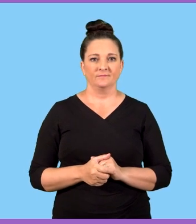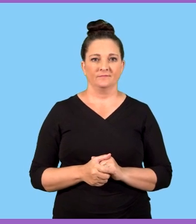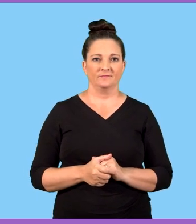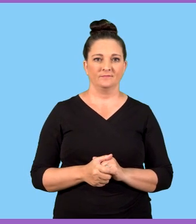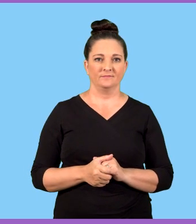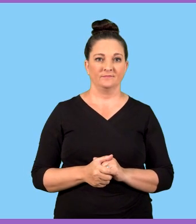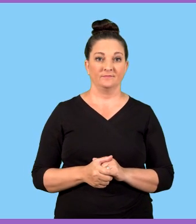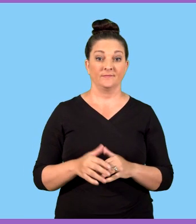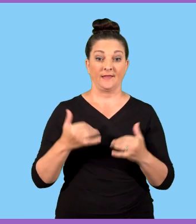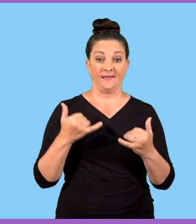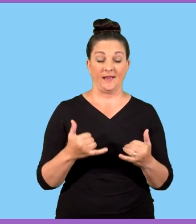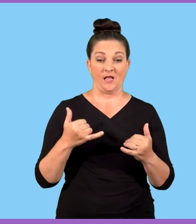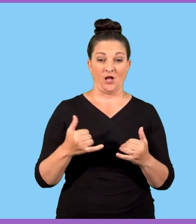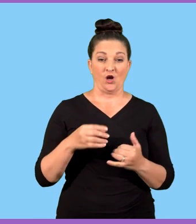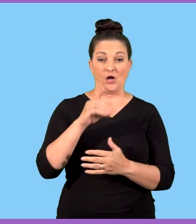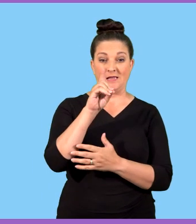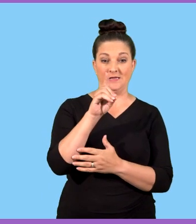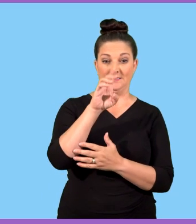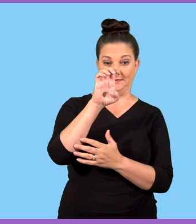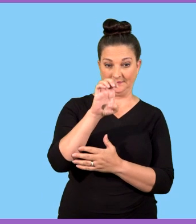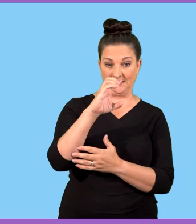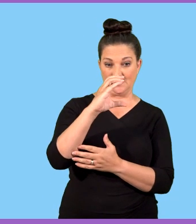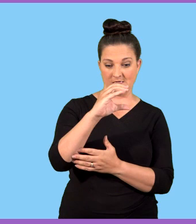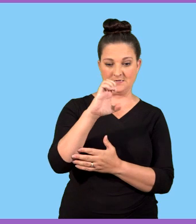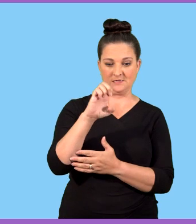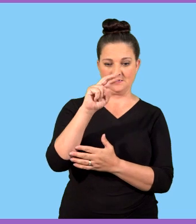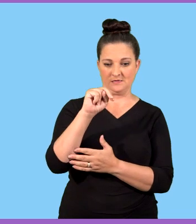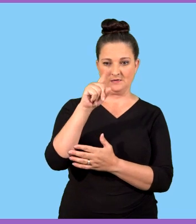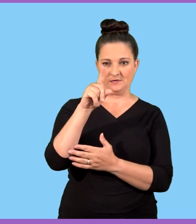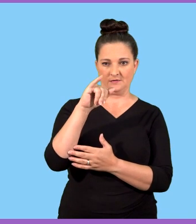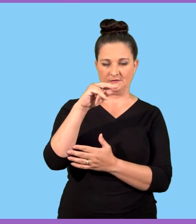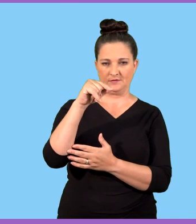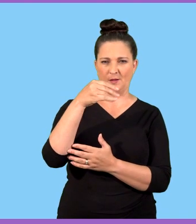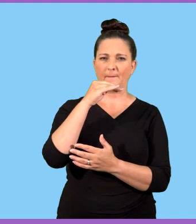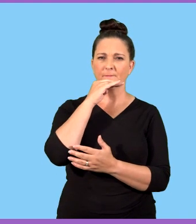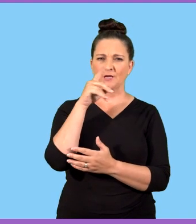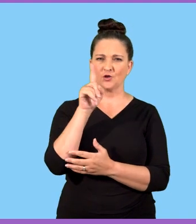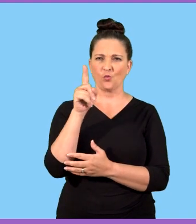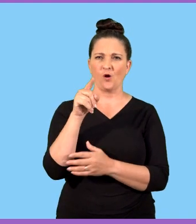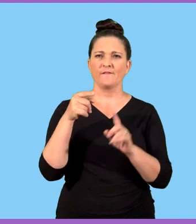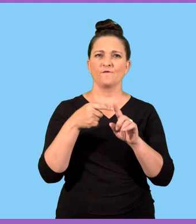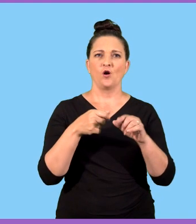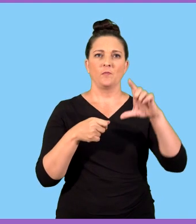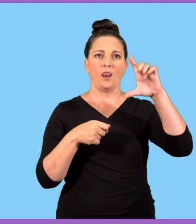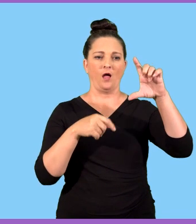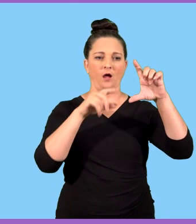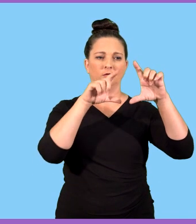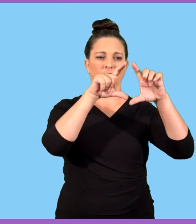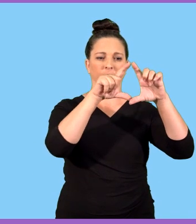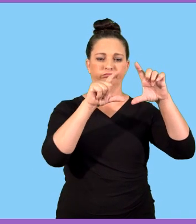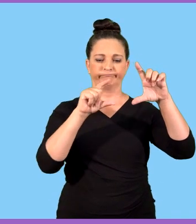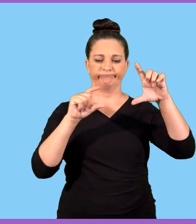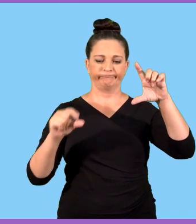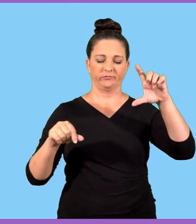Let's go there. Descending order is when we arrange the data from largest to smallest. Again, walking down the stairs. So if you look at